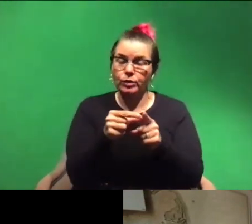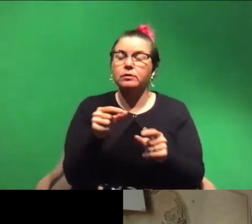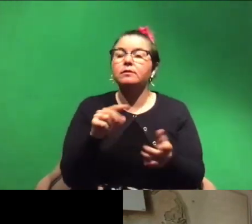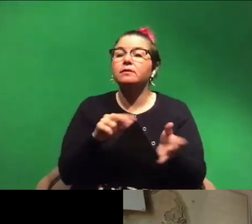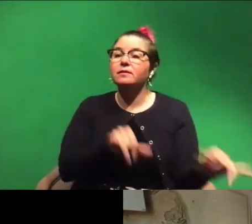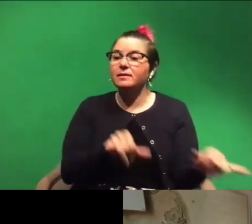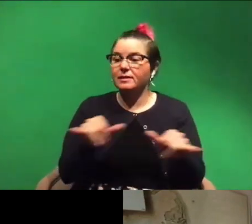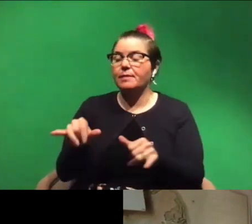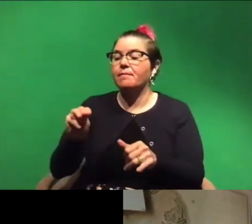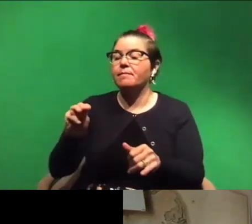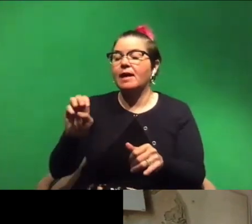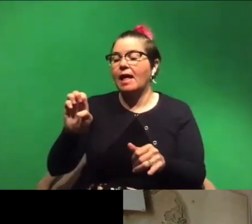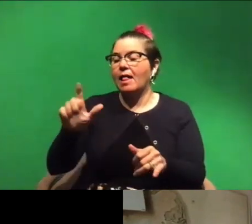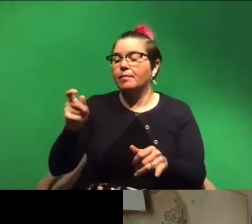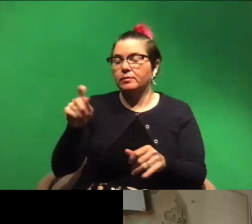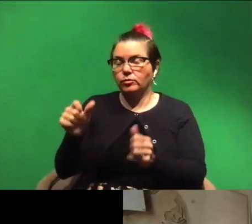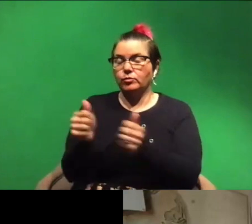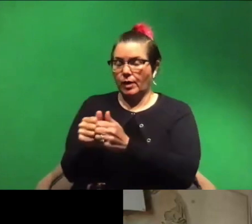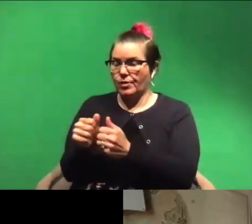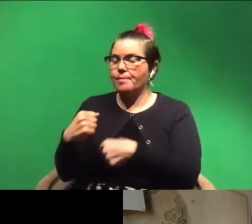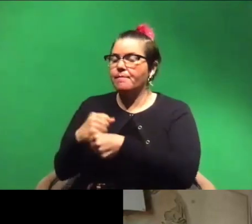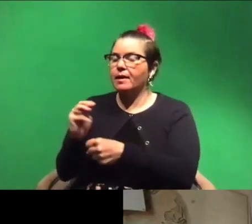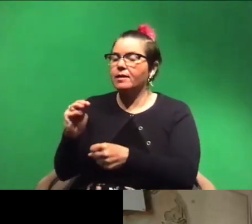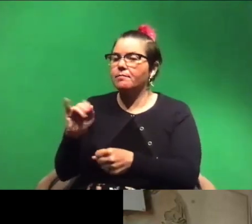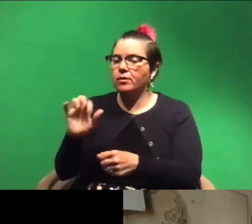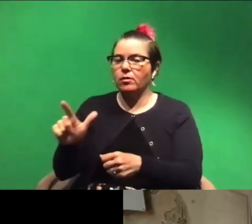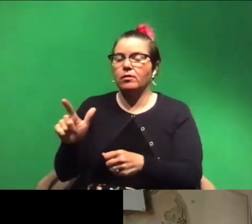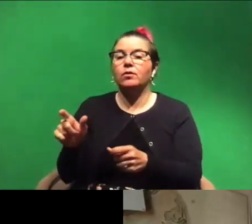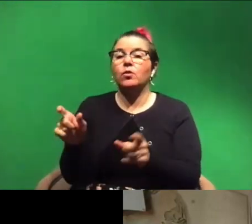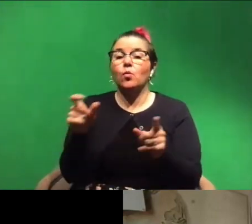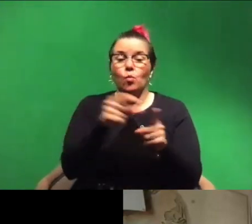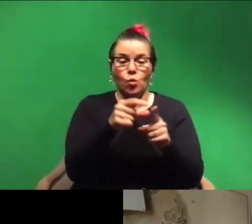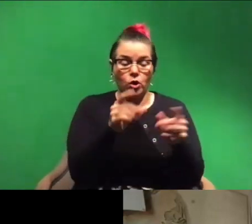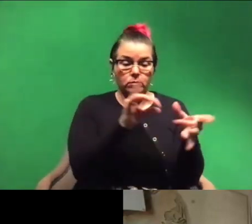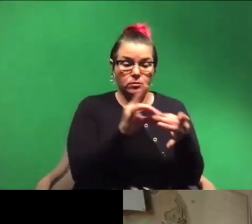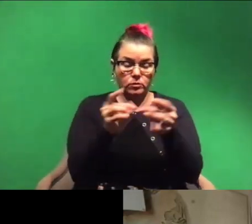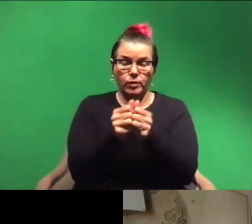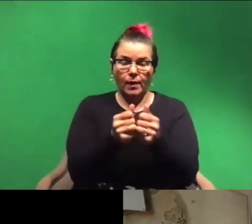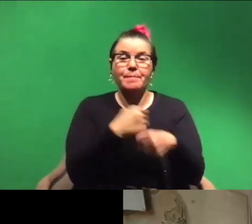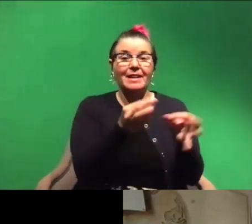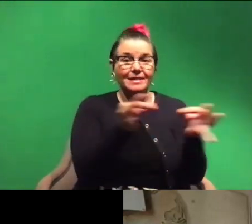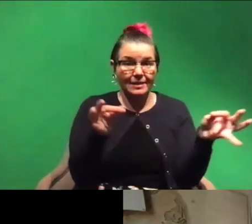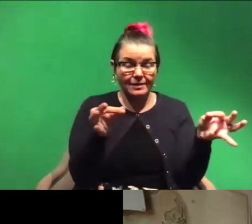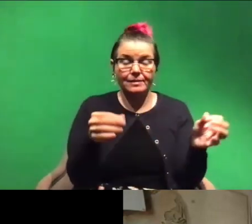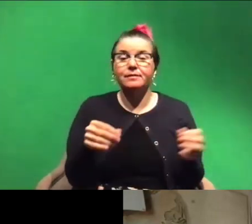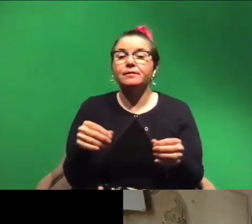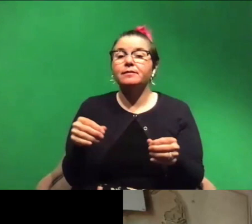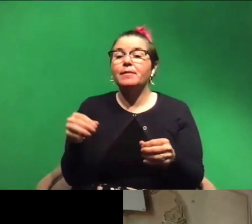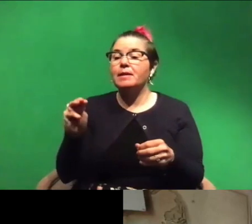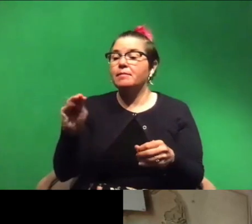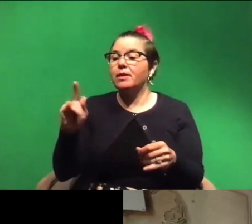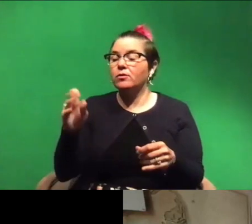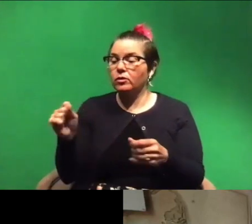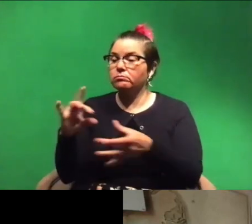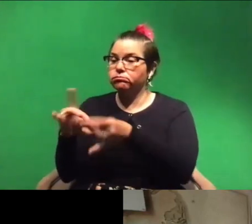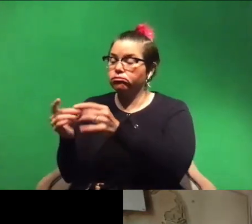make a mineral, right? If you combine words together, you make a sentence. If you combine minerals together, you make